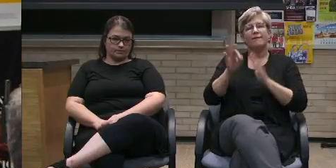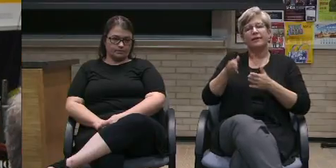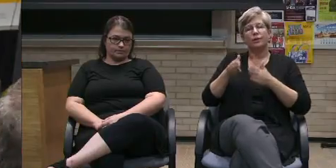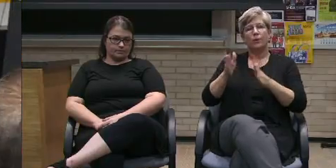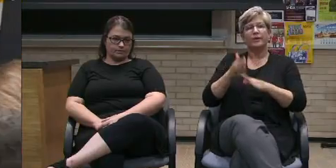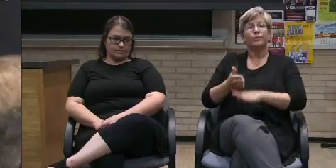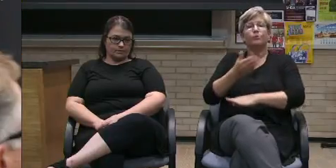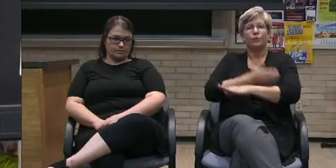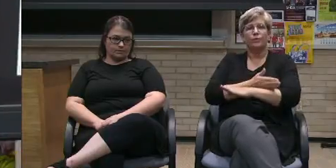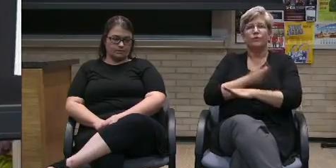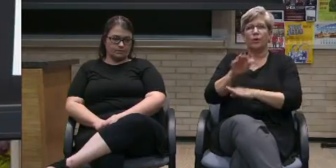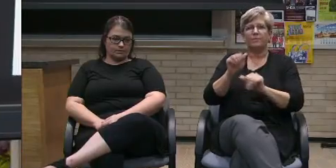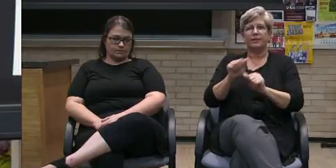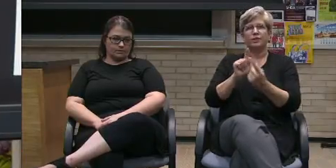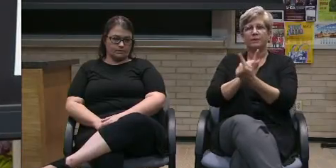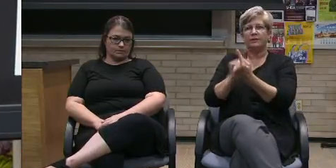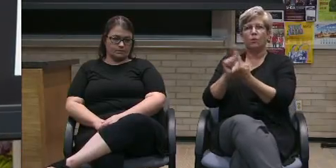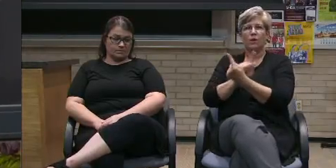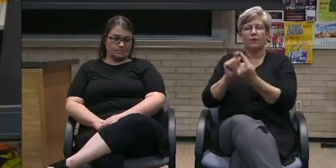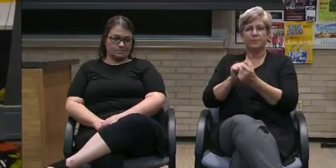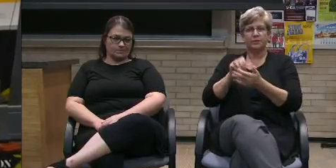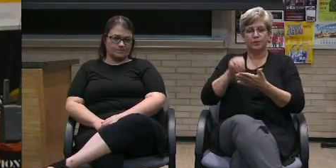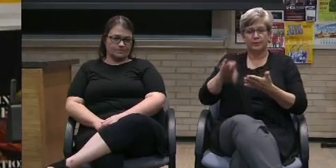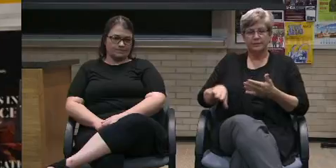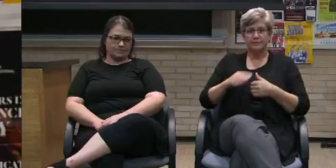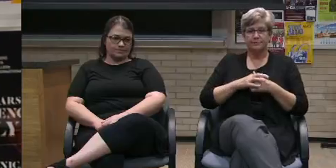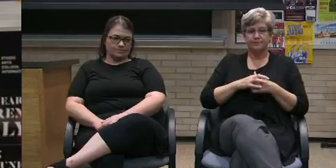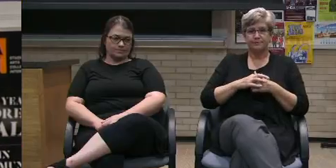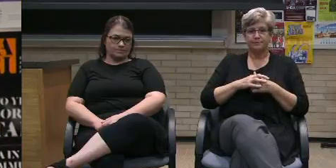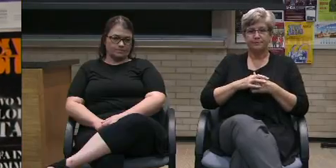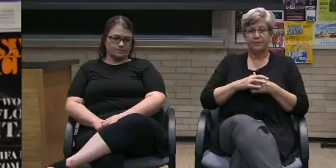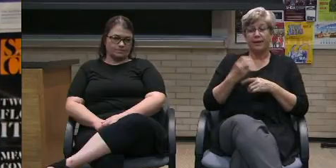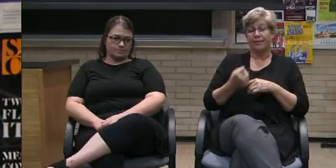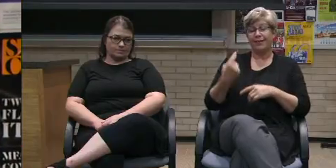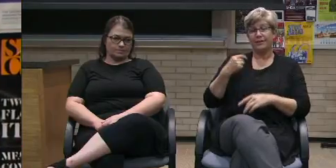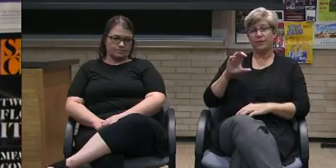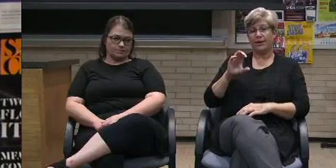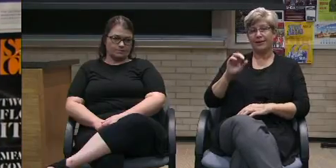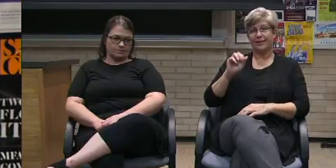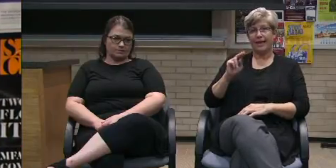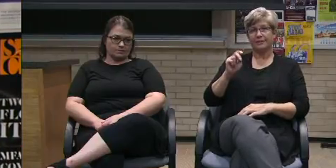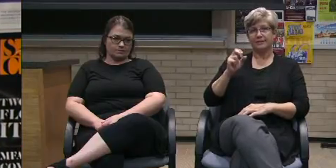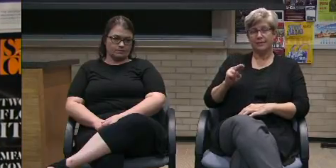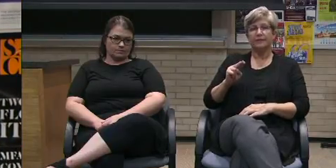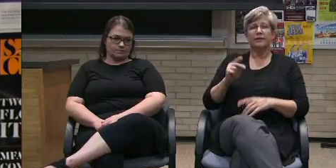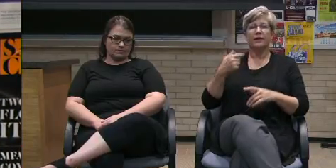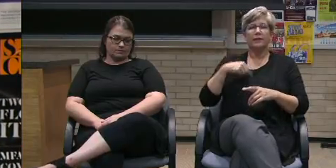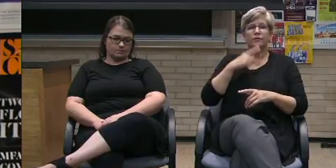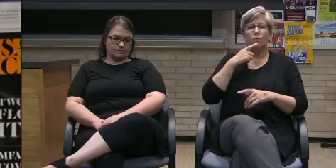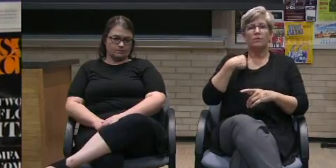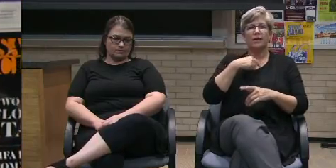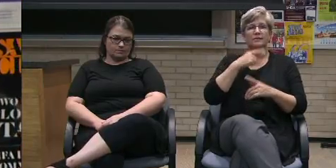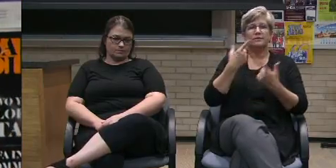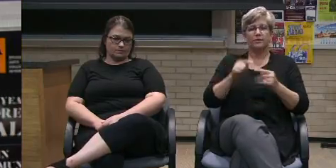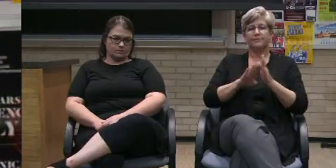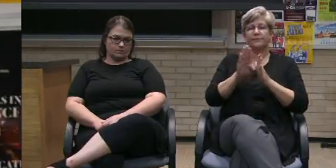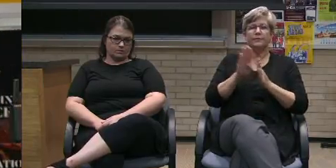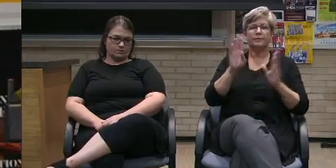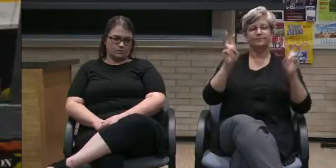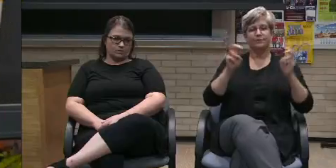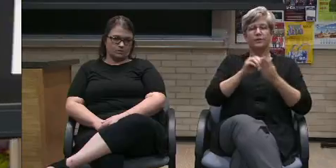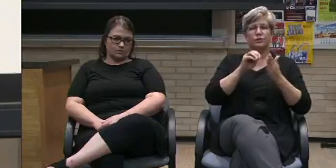better. And one that our president last spring charged a committee to look into student-friendly business practices. All